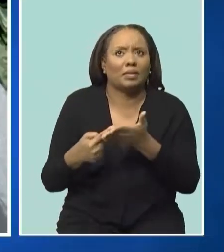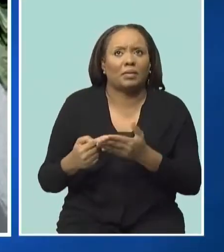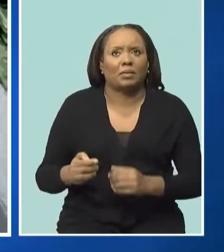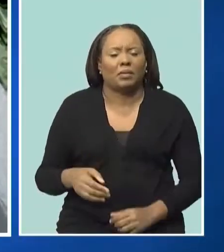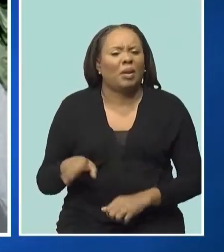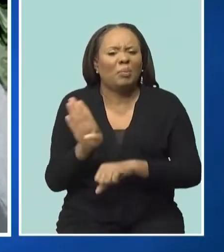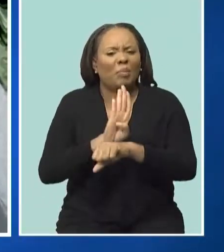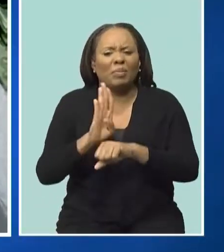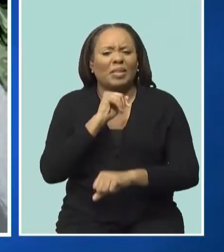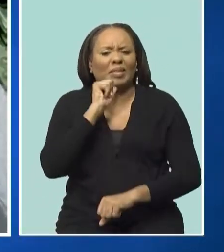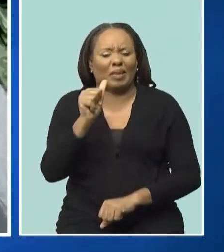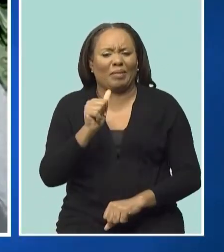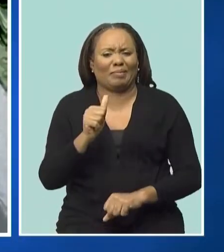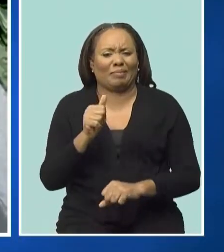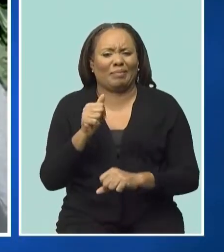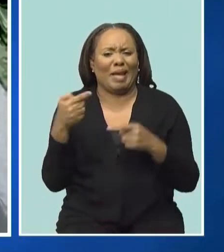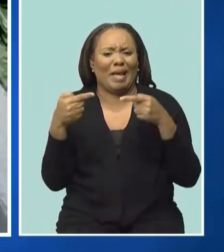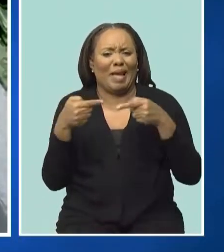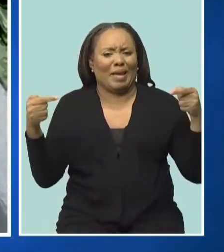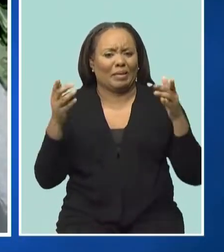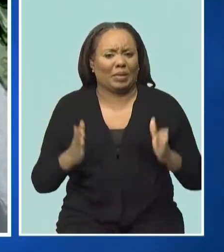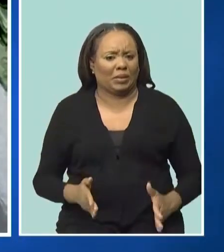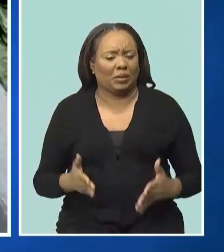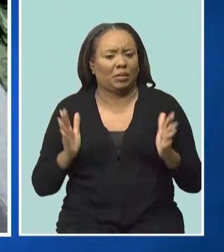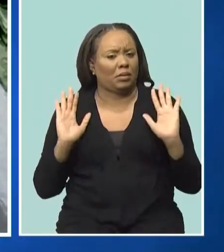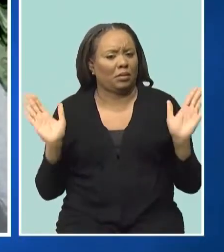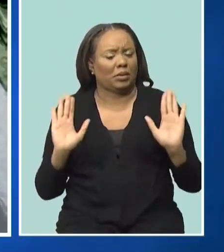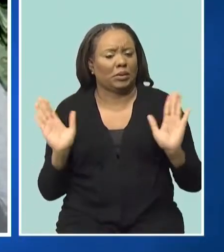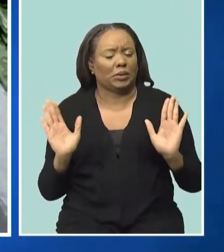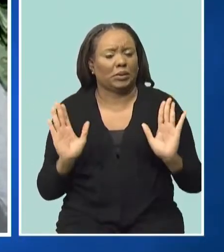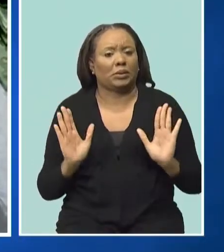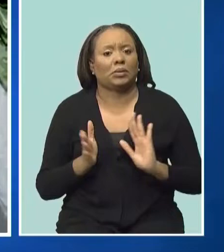as our enemies. But what is taking